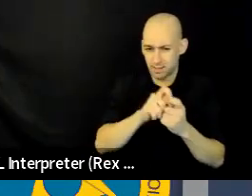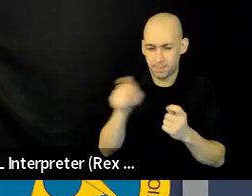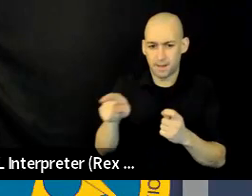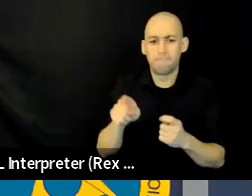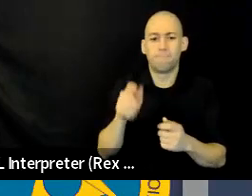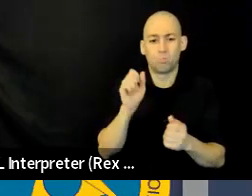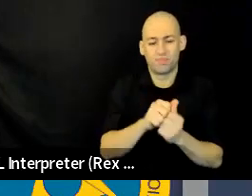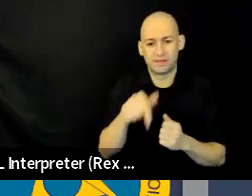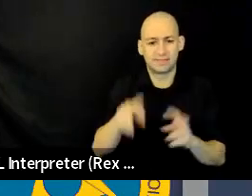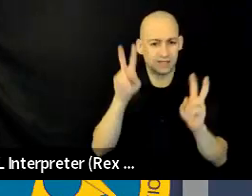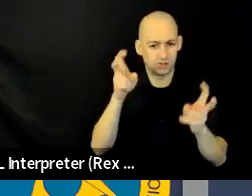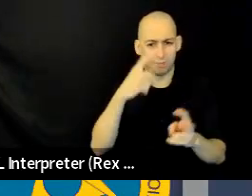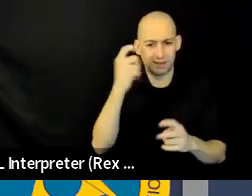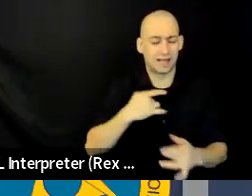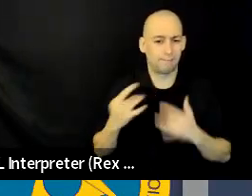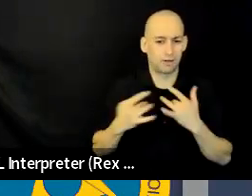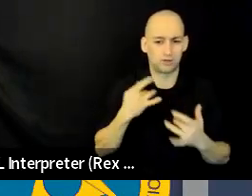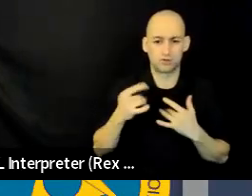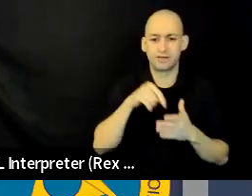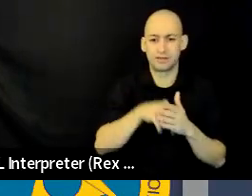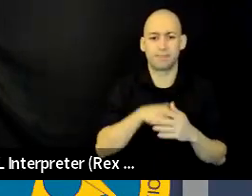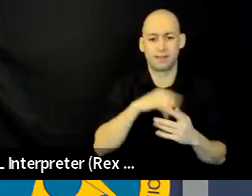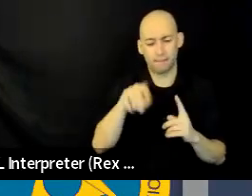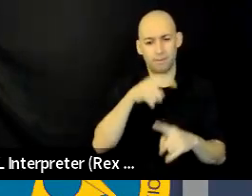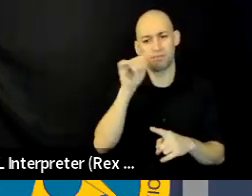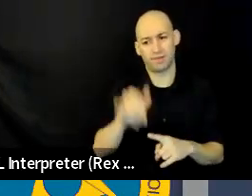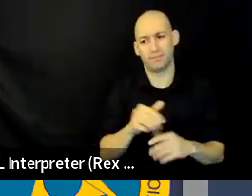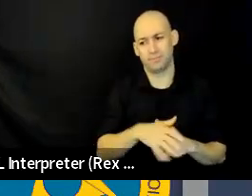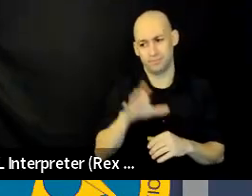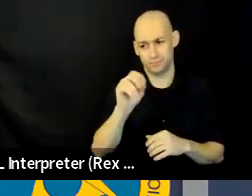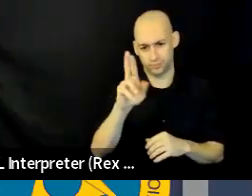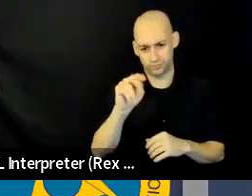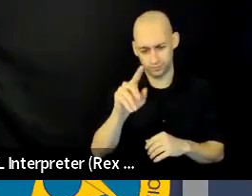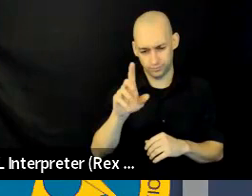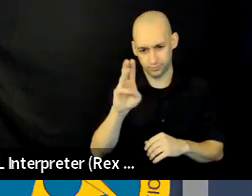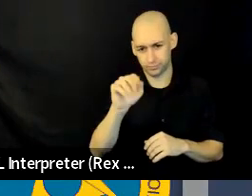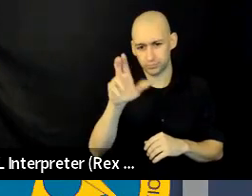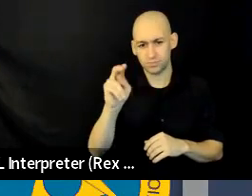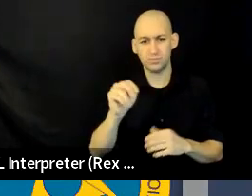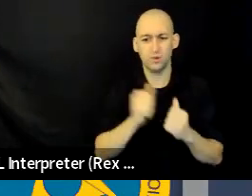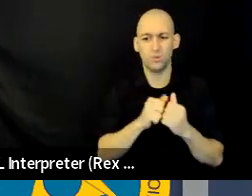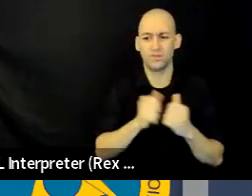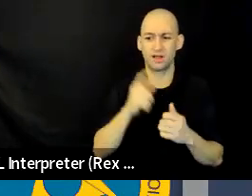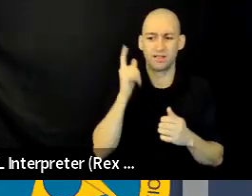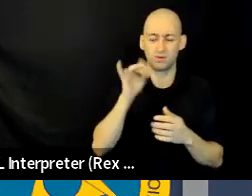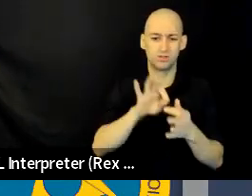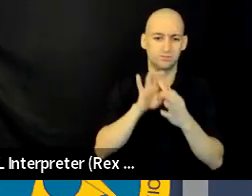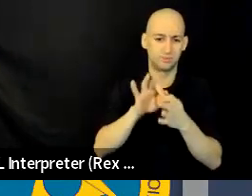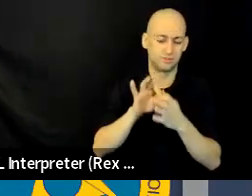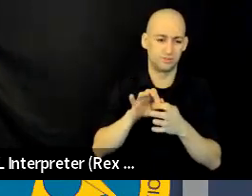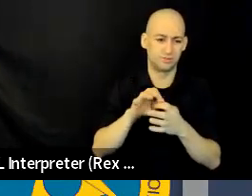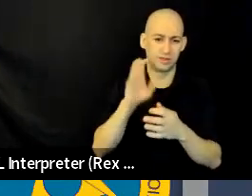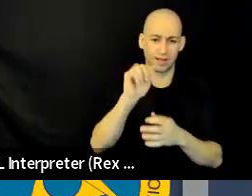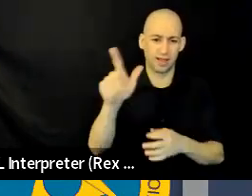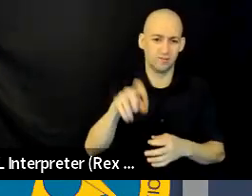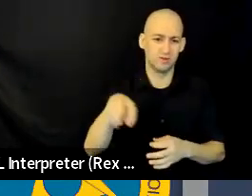very deeply about it. Even cornering Marlon at the California Transit Association conference about it a little while